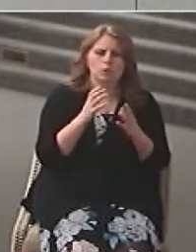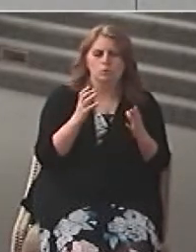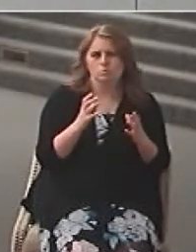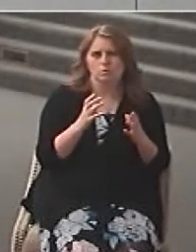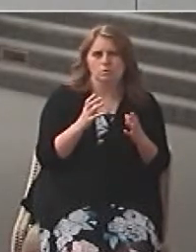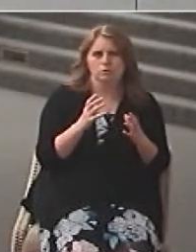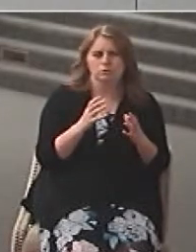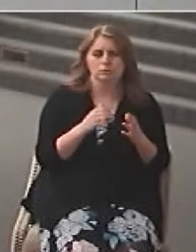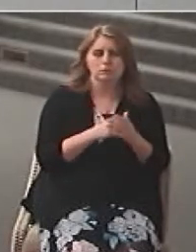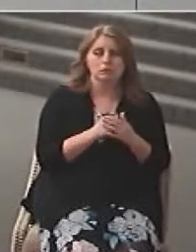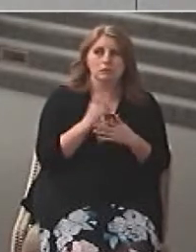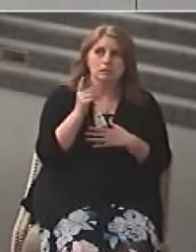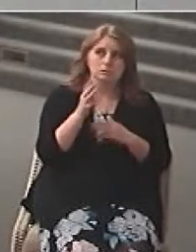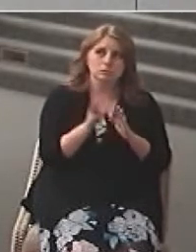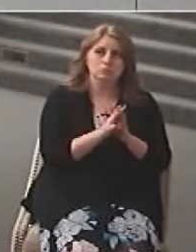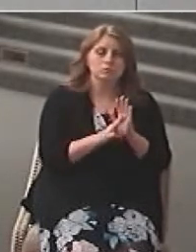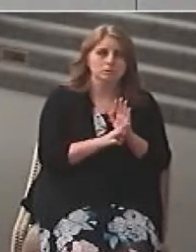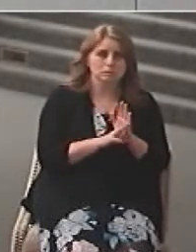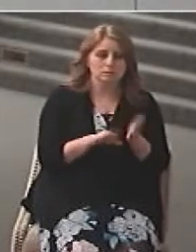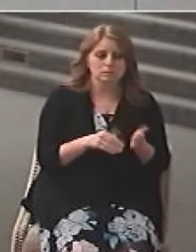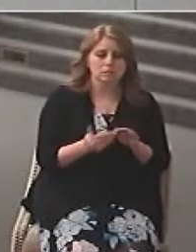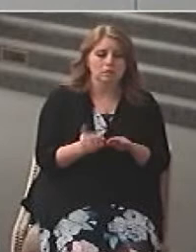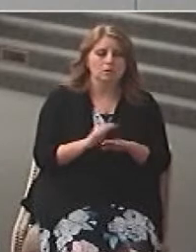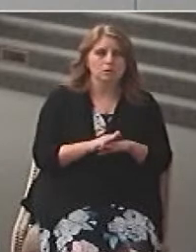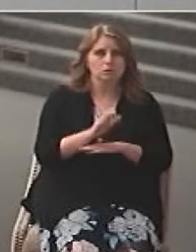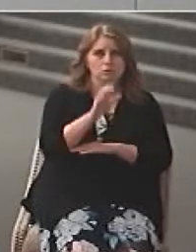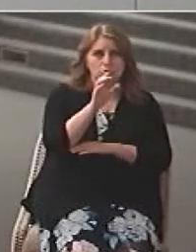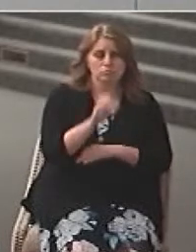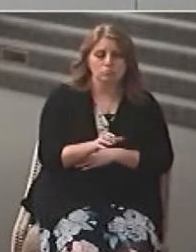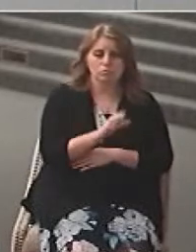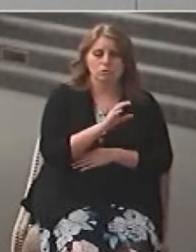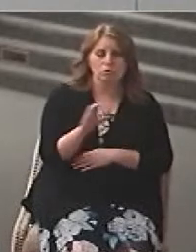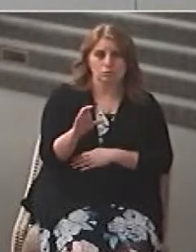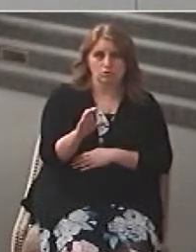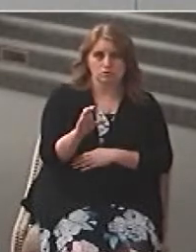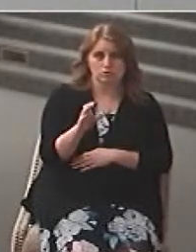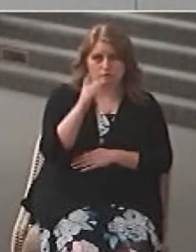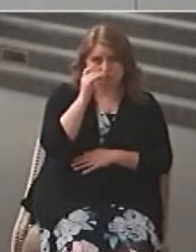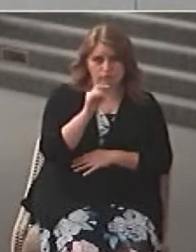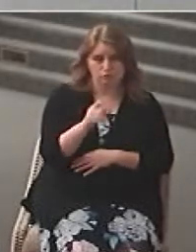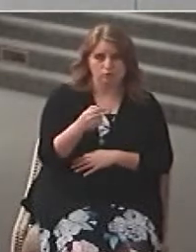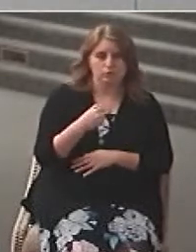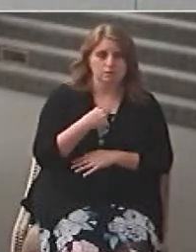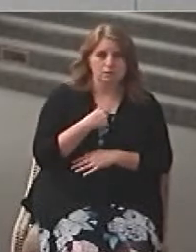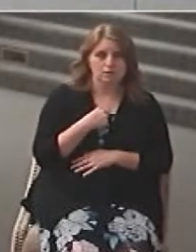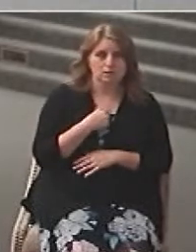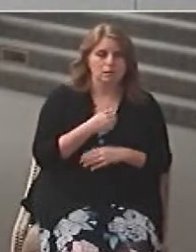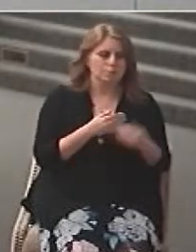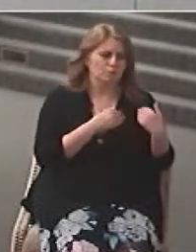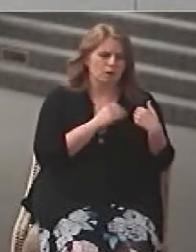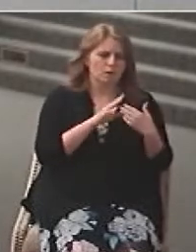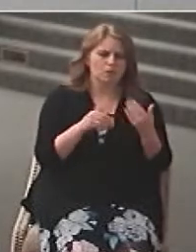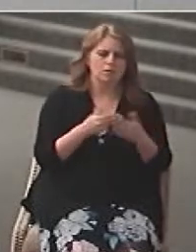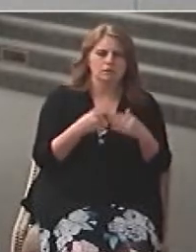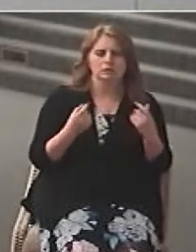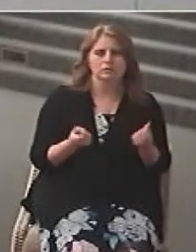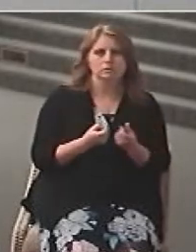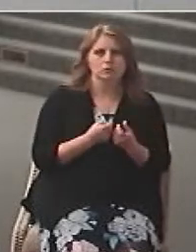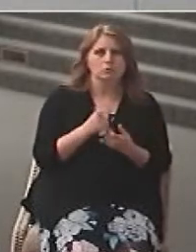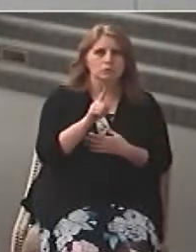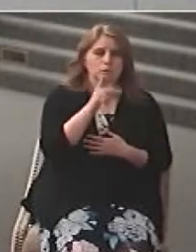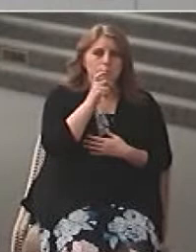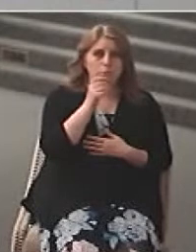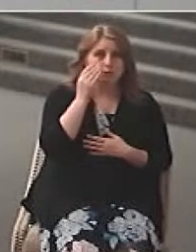loved them so much that he was willing to die on a cross for you and me and bear all of our sins, the one who knew no